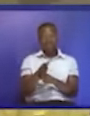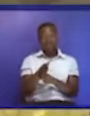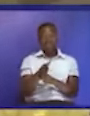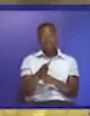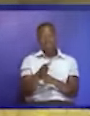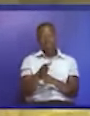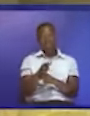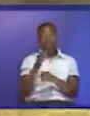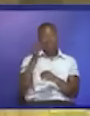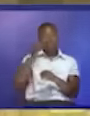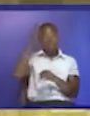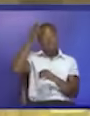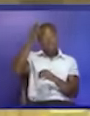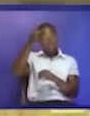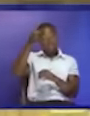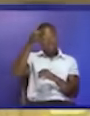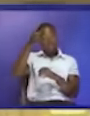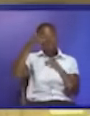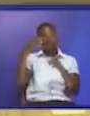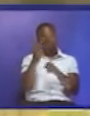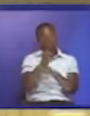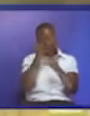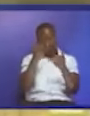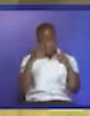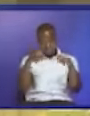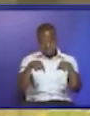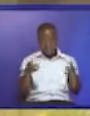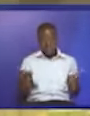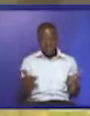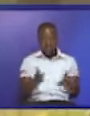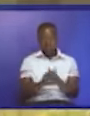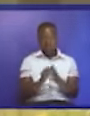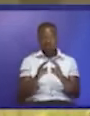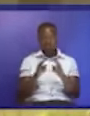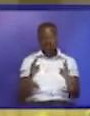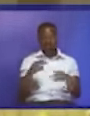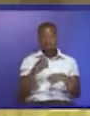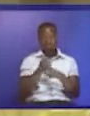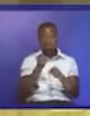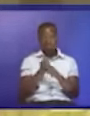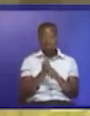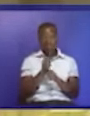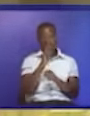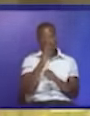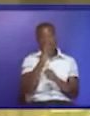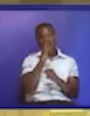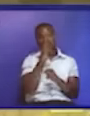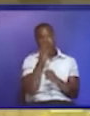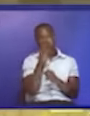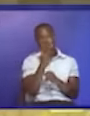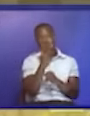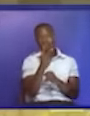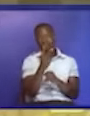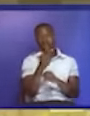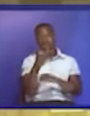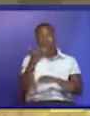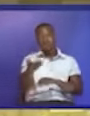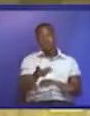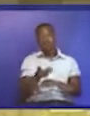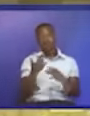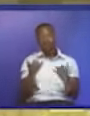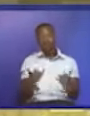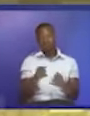right now, right here. So I'm going to make two altar calls right away. You are in